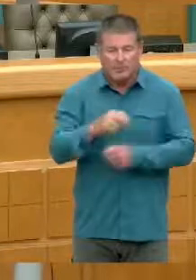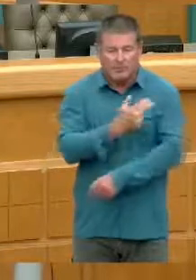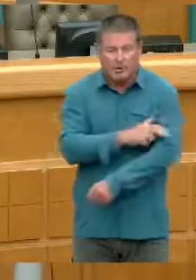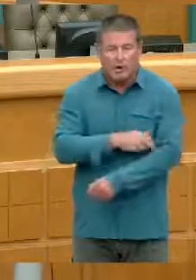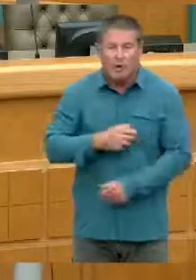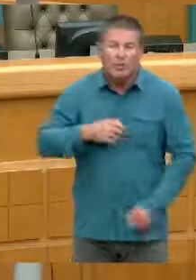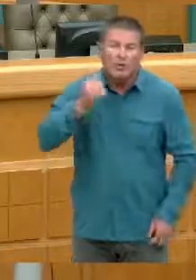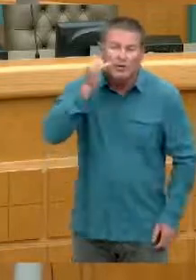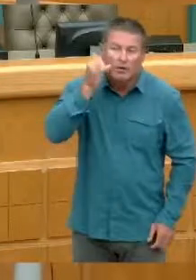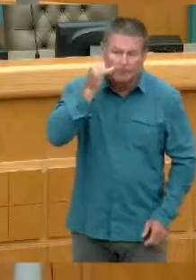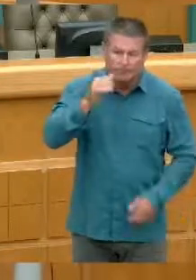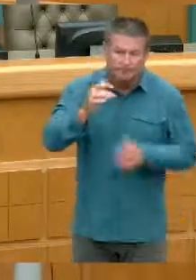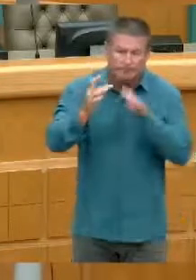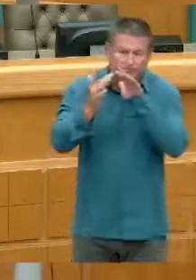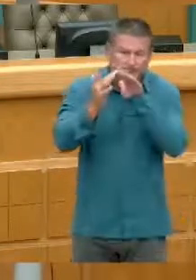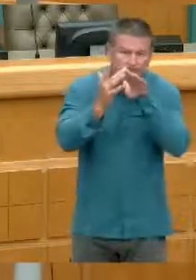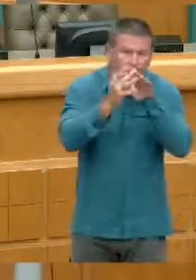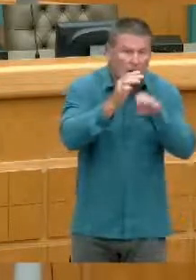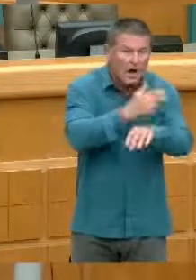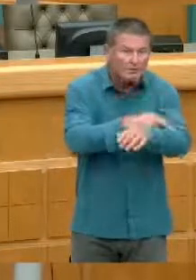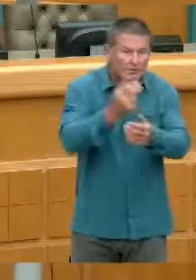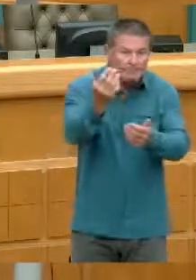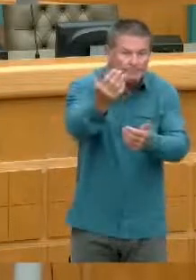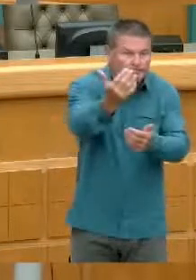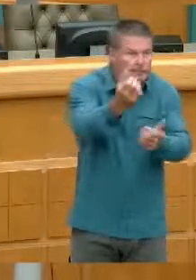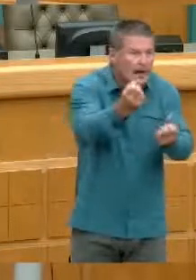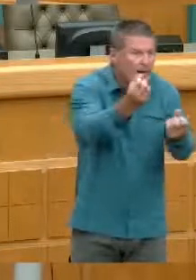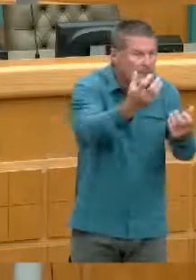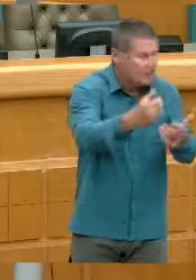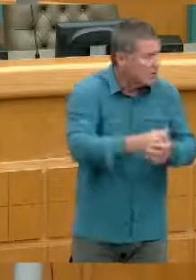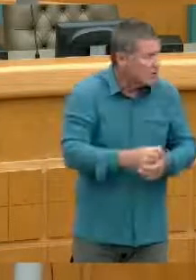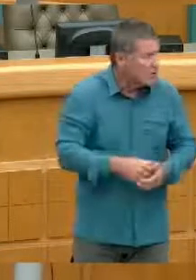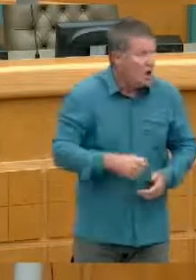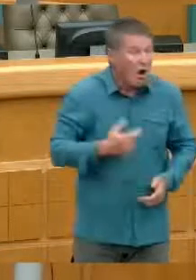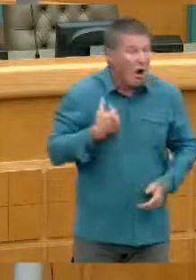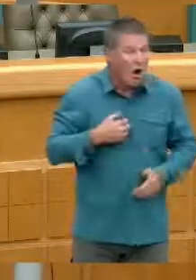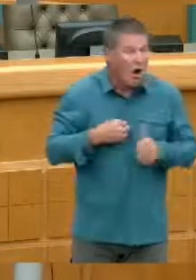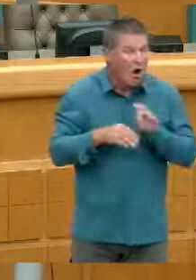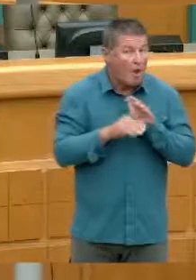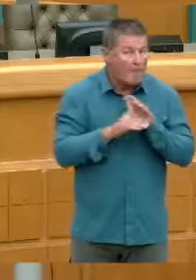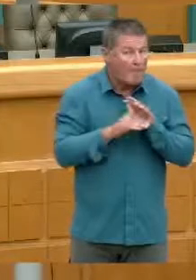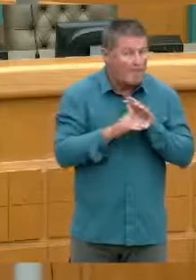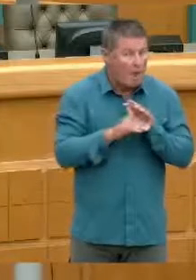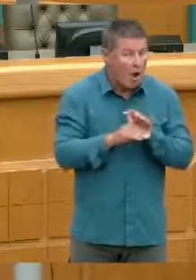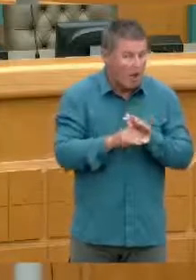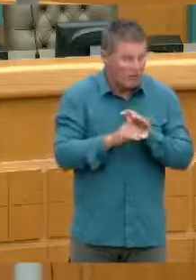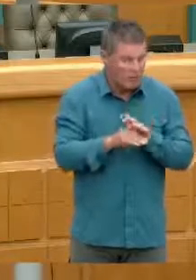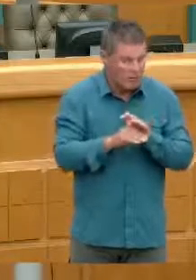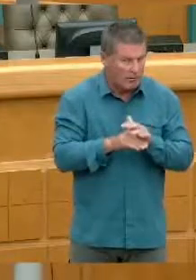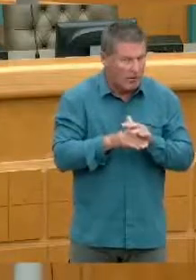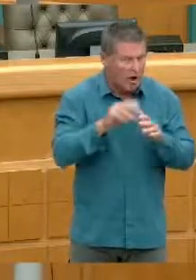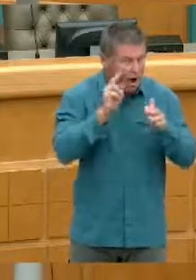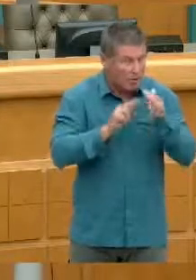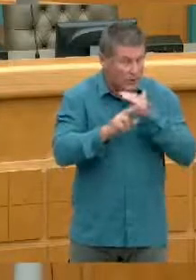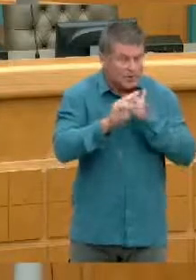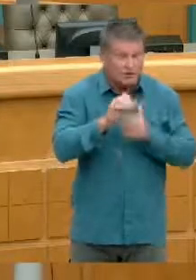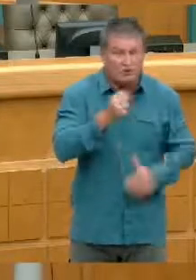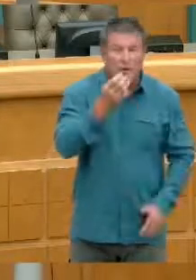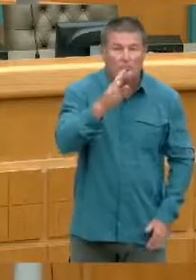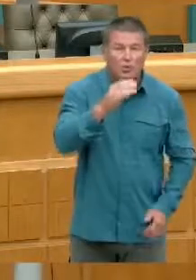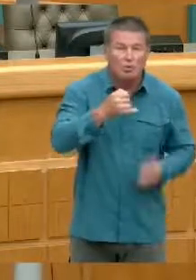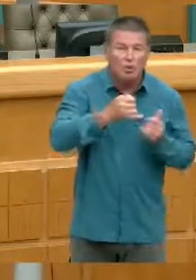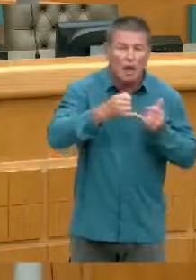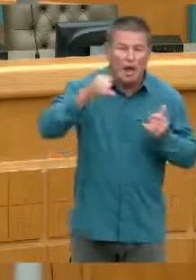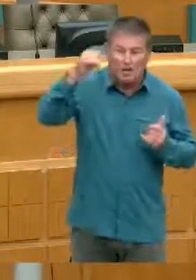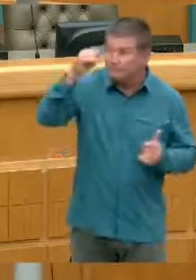different hospitals in the area. And the model is the blue line with the blue ribbon around it with the error bars,